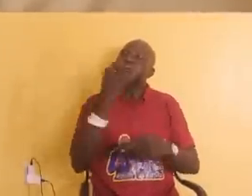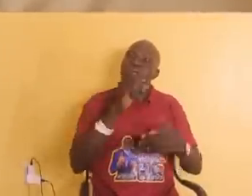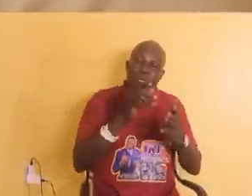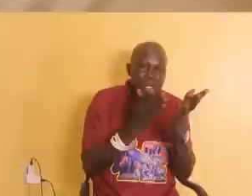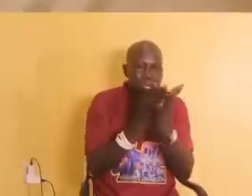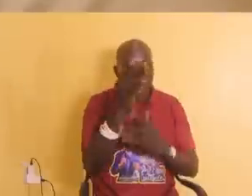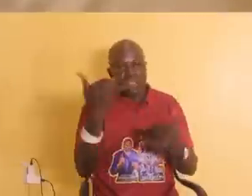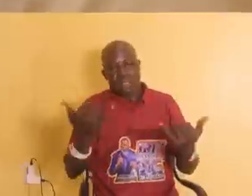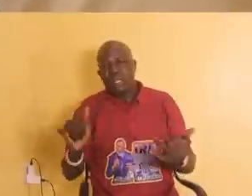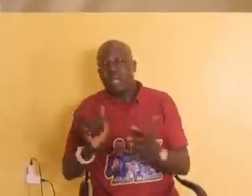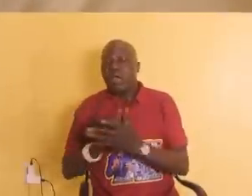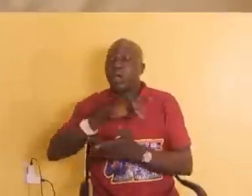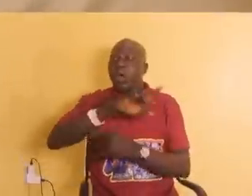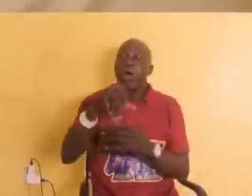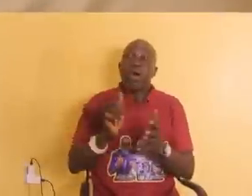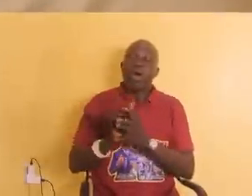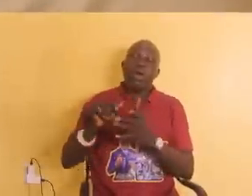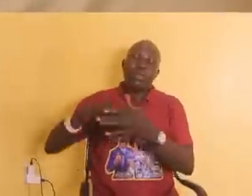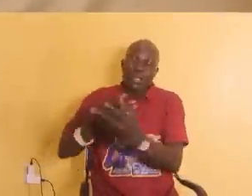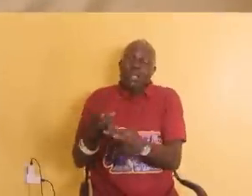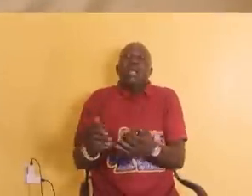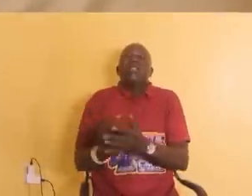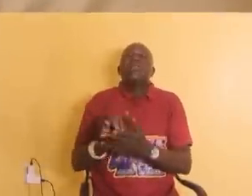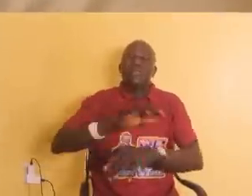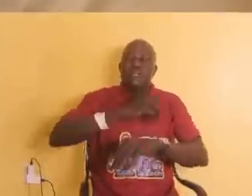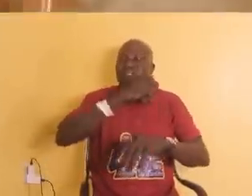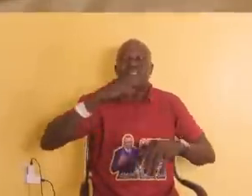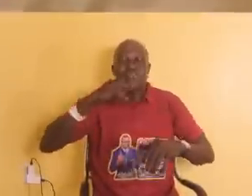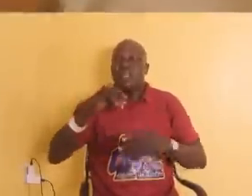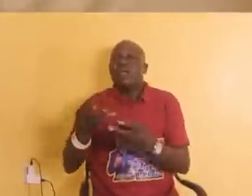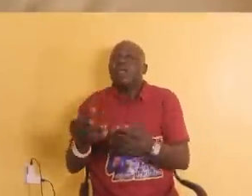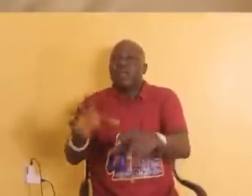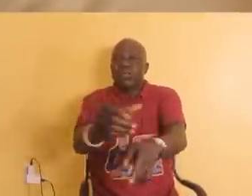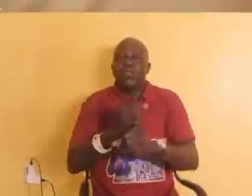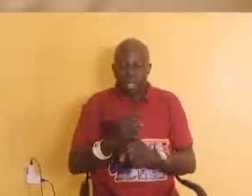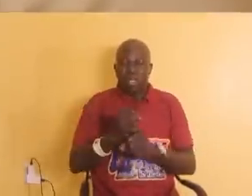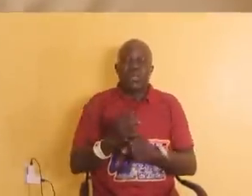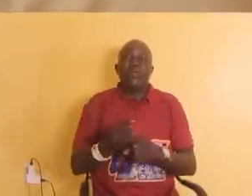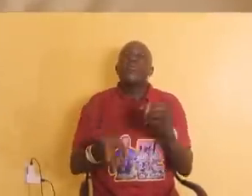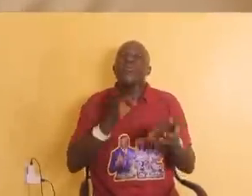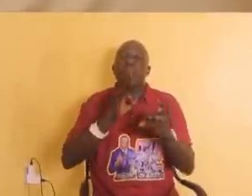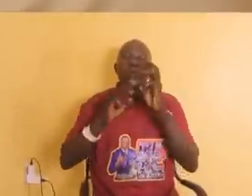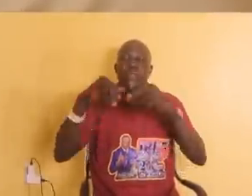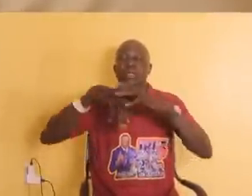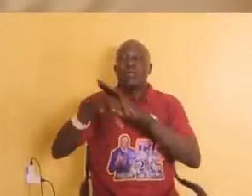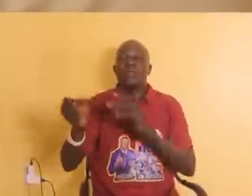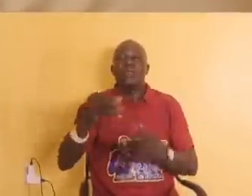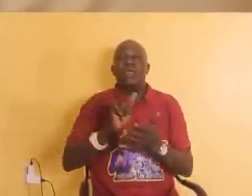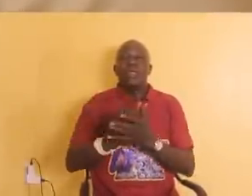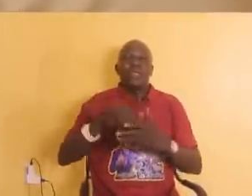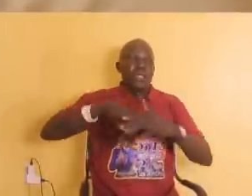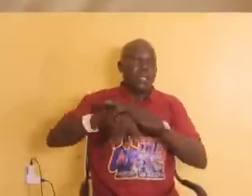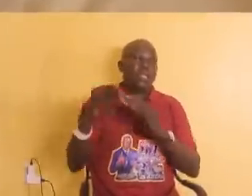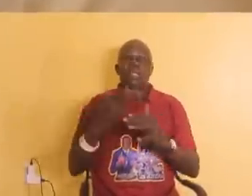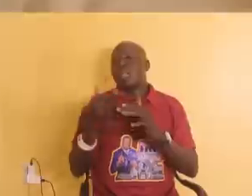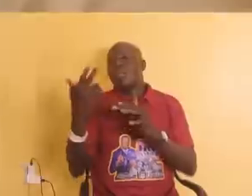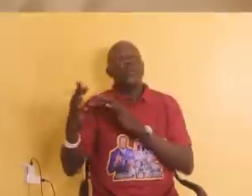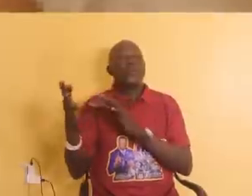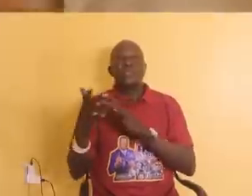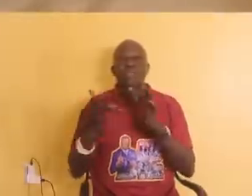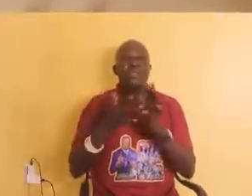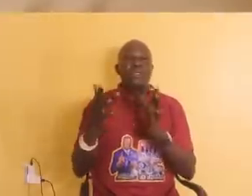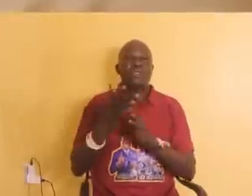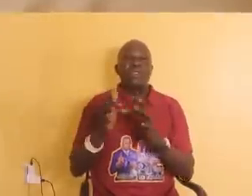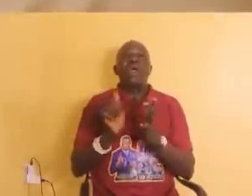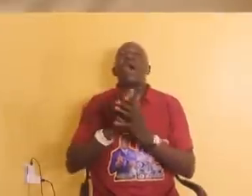speaking right now. Ile ipa kare gbo ro Oluwa. Da your dry land hear the voice of God. O ya ko se ile ru. Spring God. Ye labu in the name